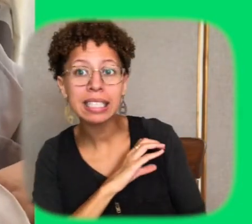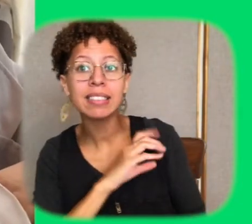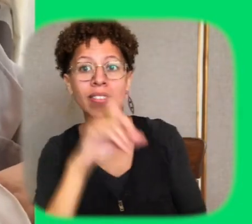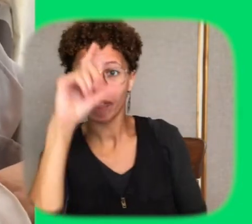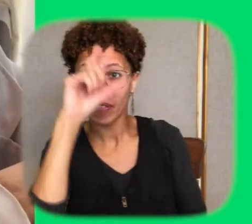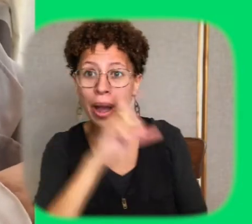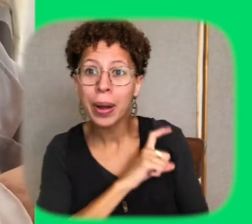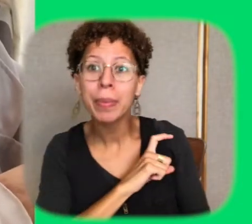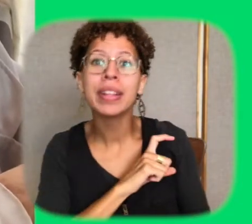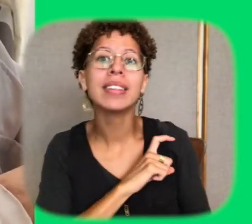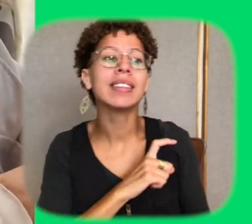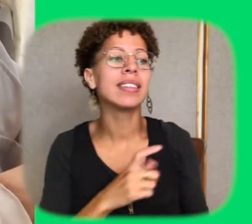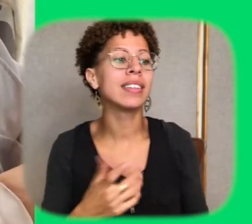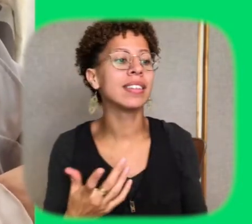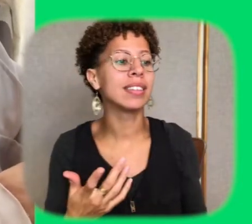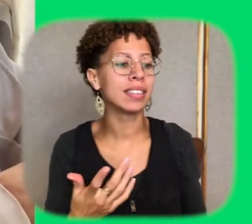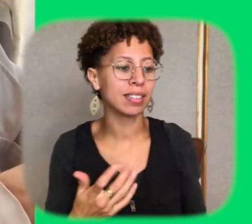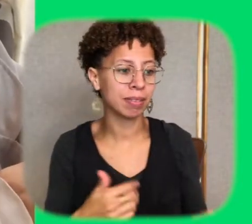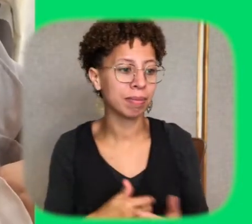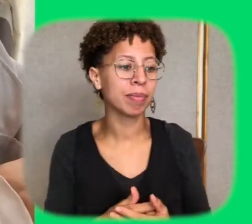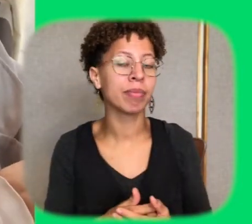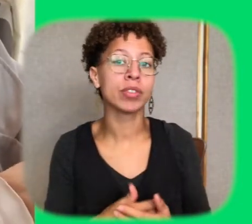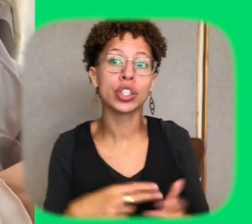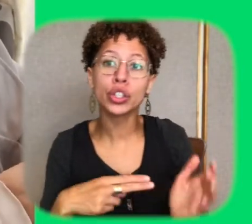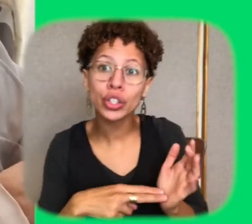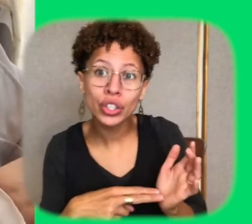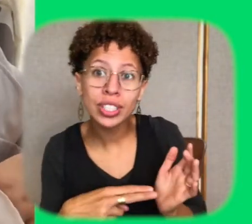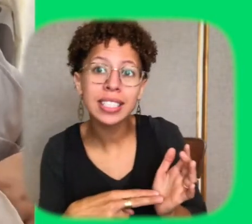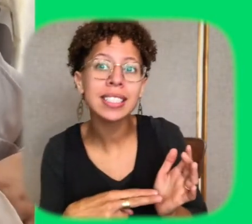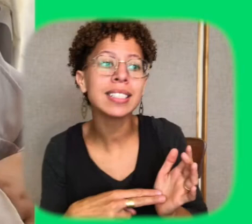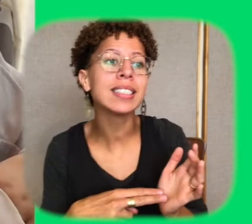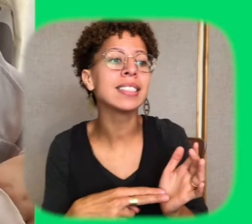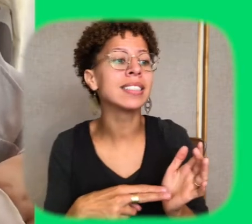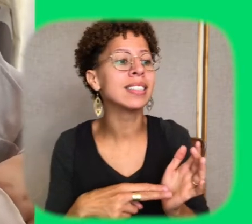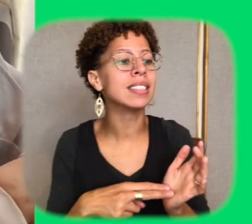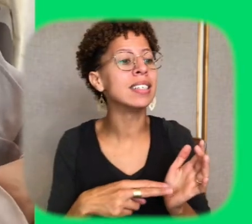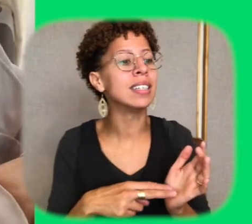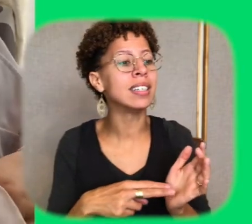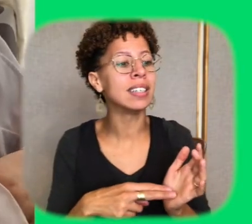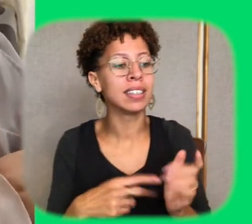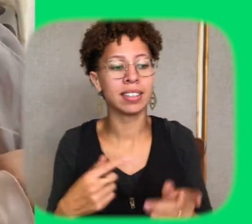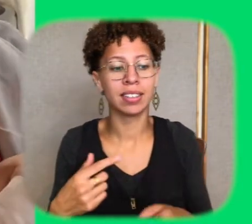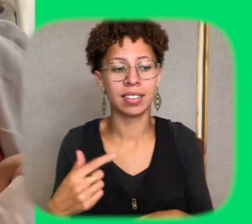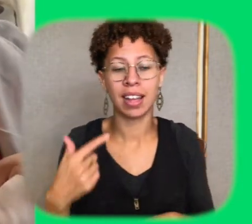But what about nurses? Yeah. I know someone who can fart out fire. What?